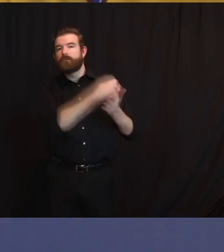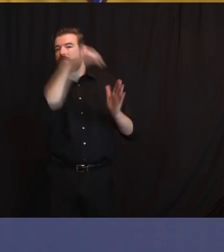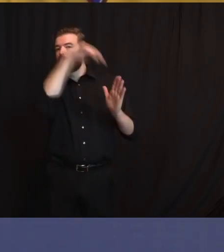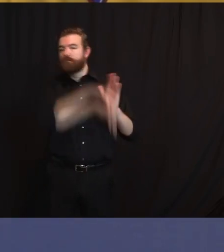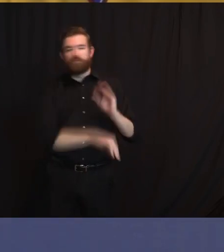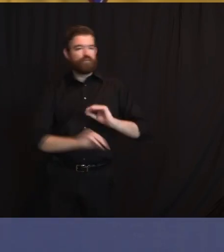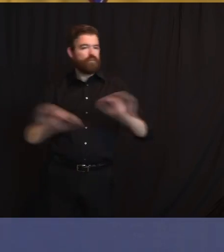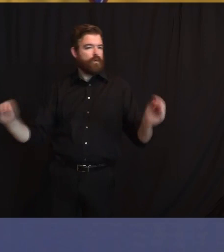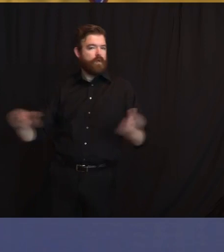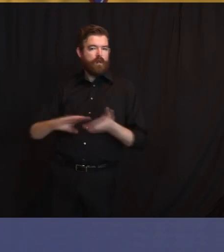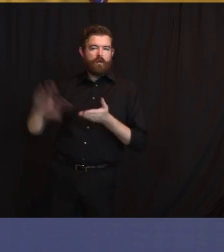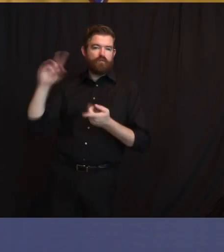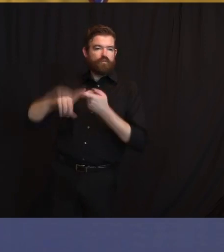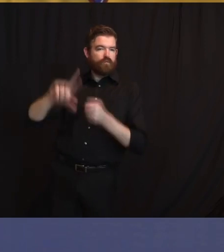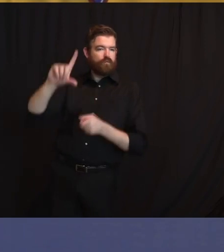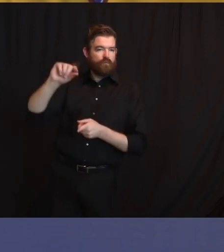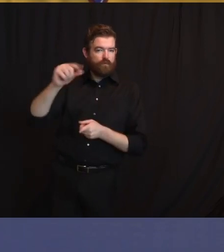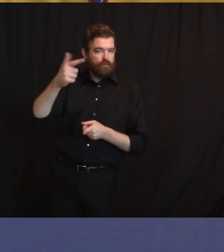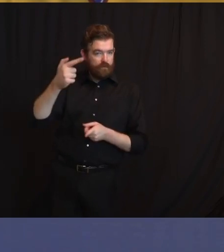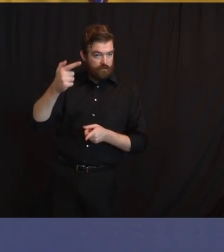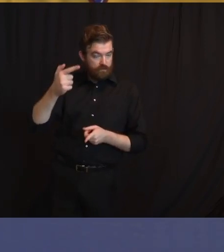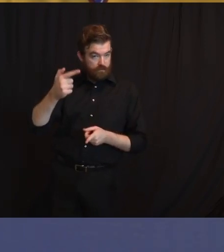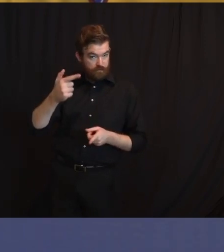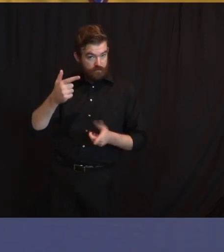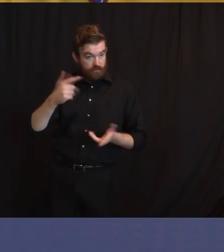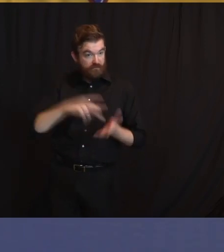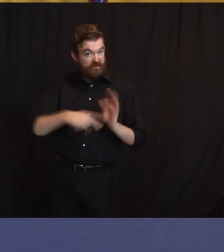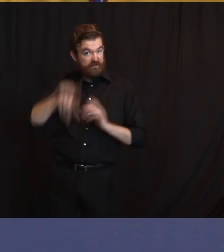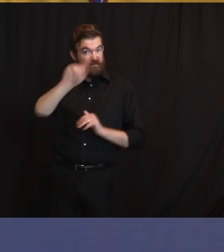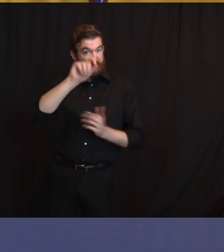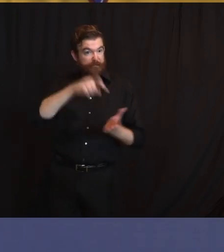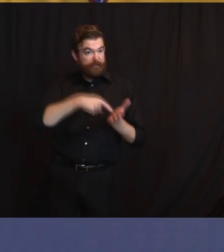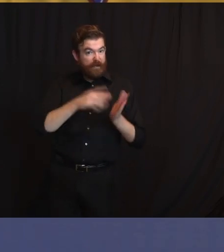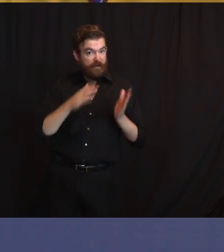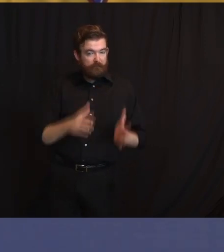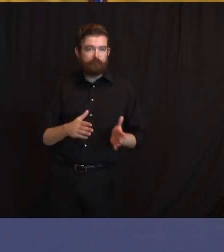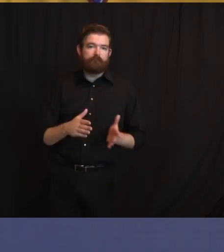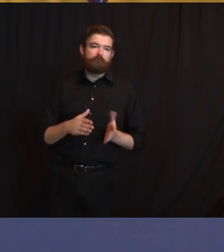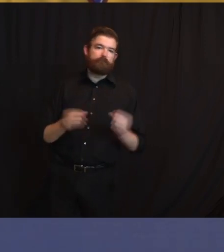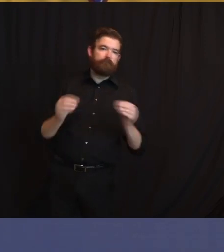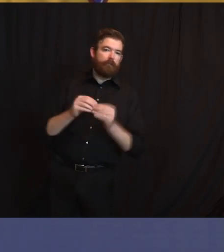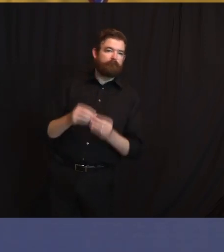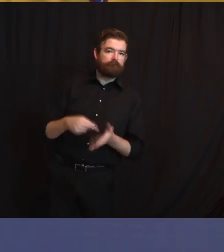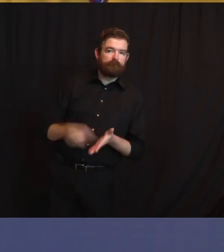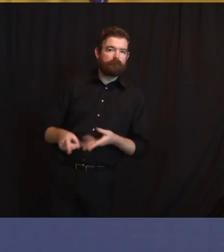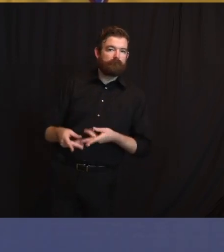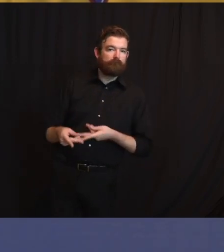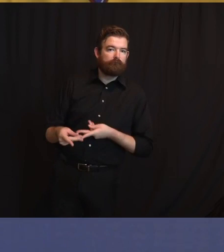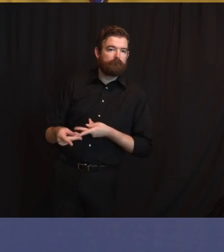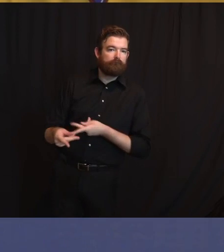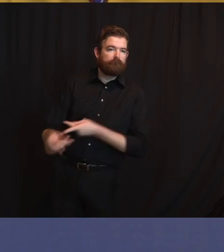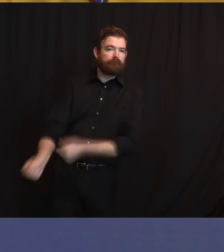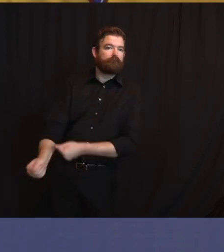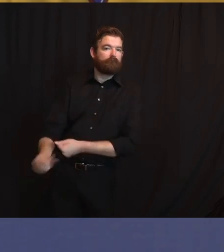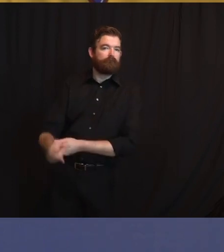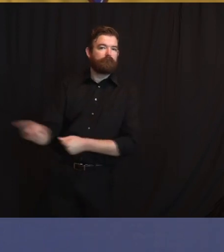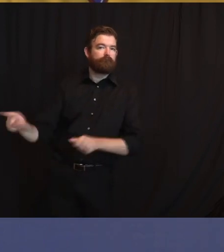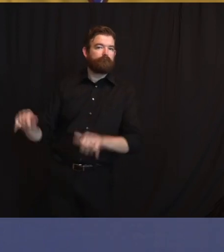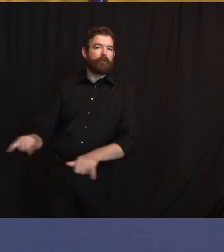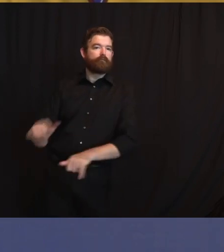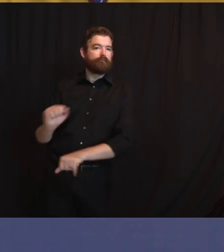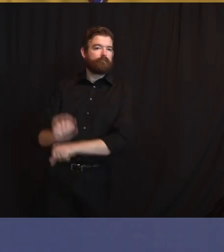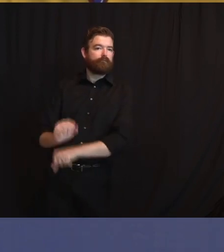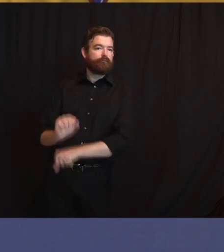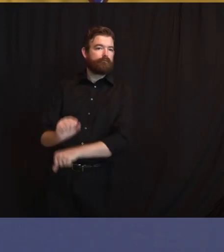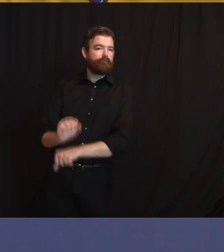and risk for taxpayers? Have you boxed yourself in on labor costs if the economy takes another hit in the next